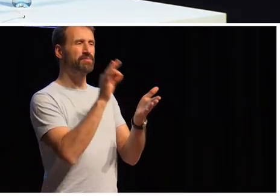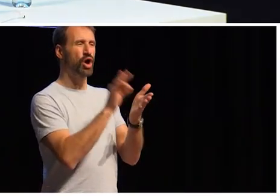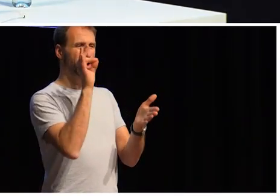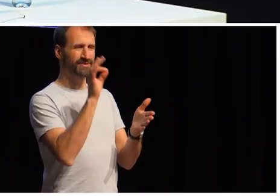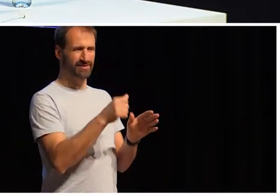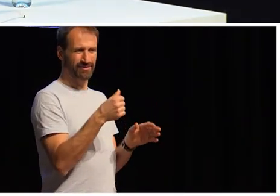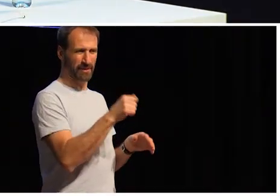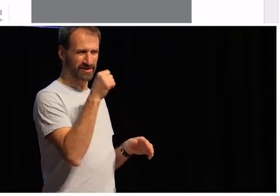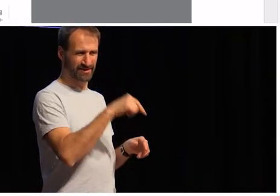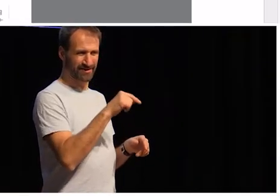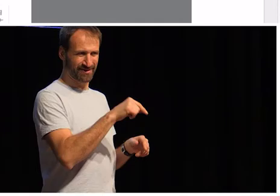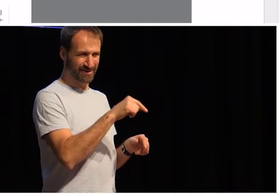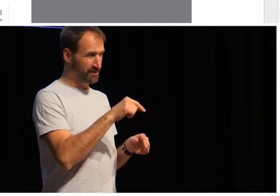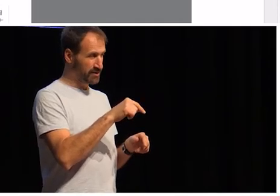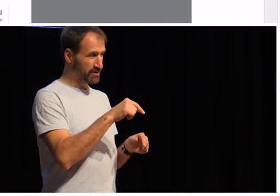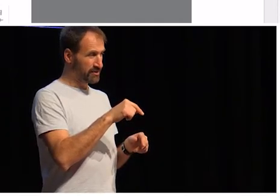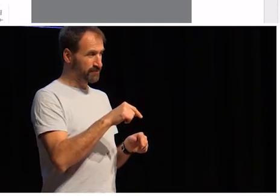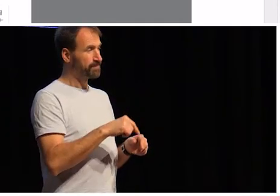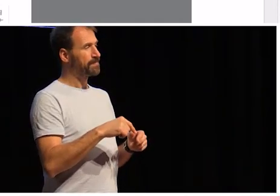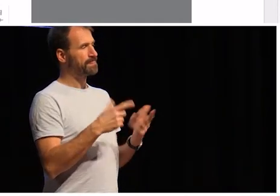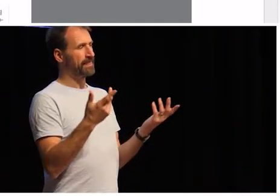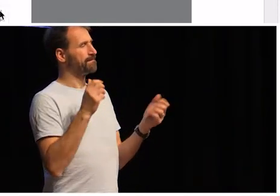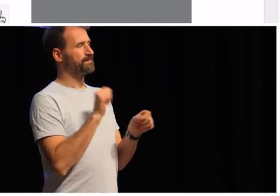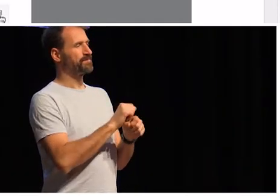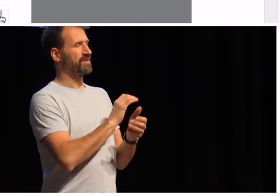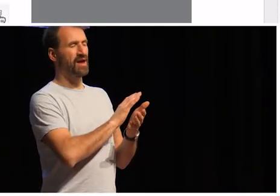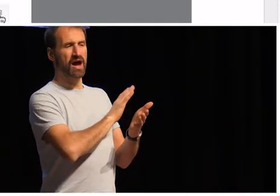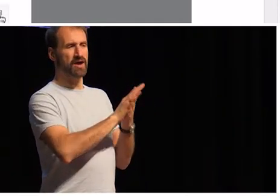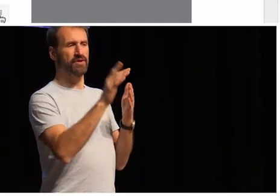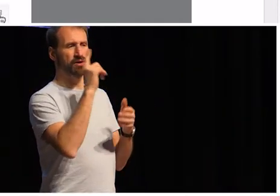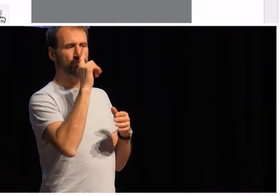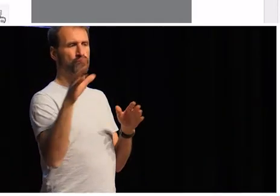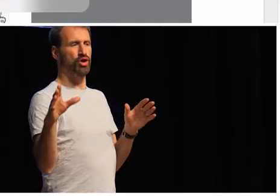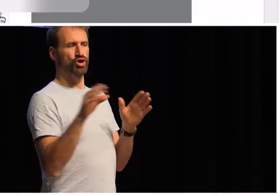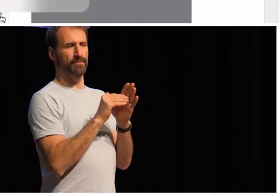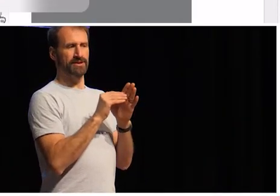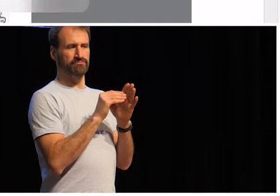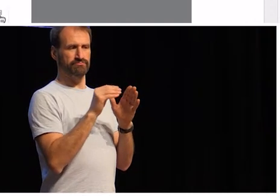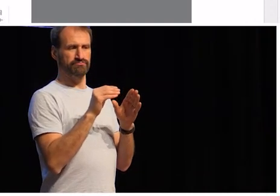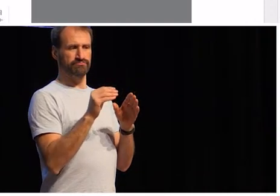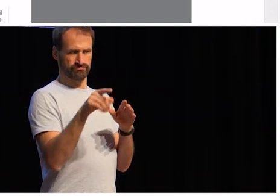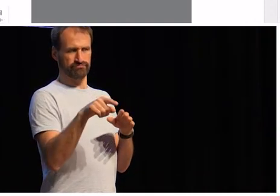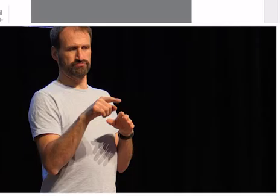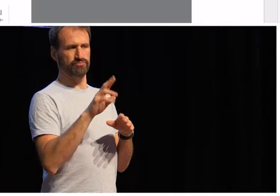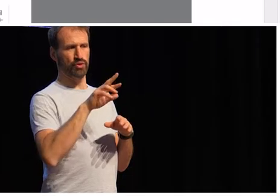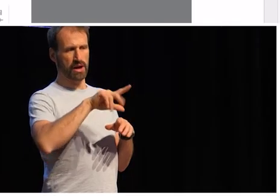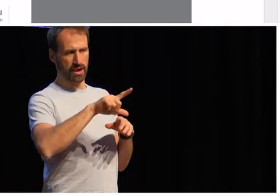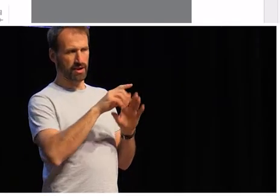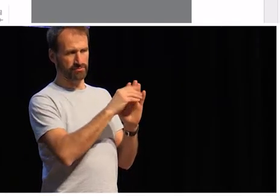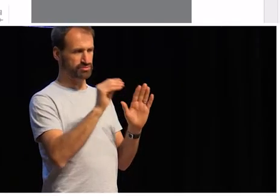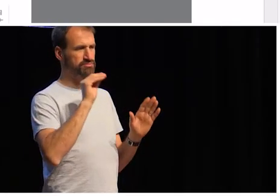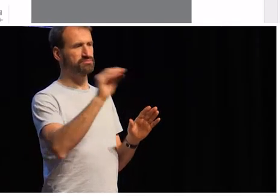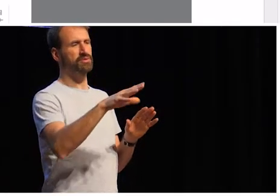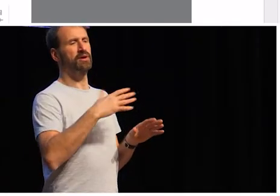here where I just simply can copy the URL into my project